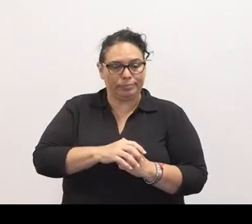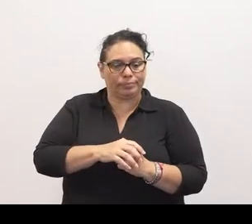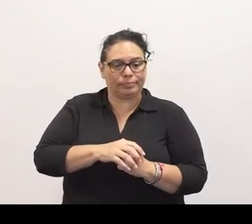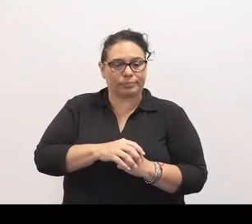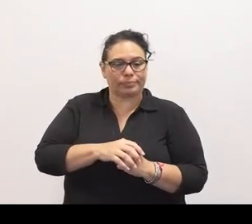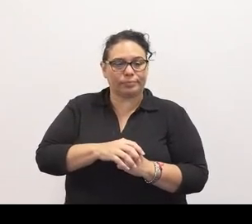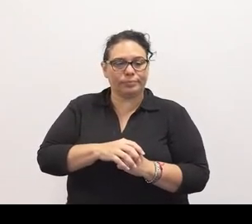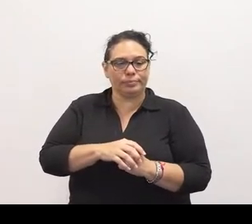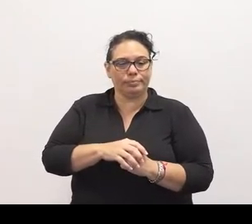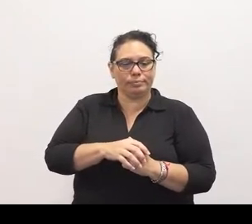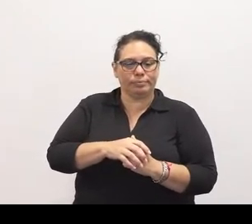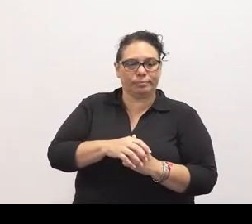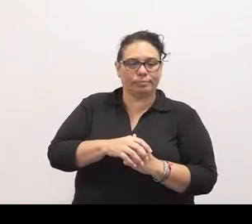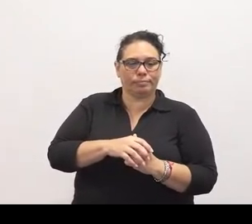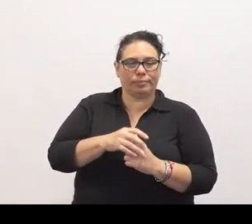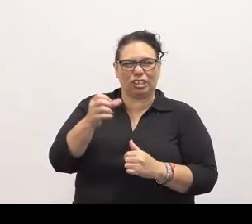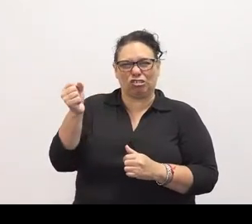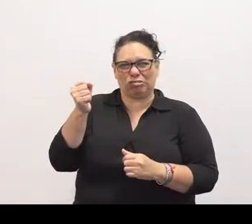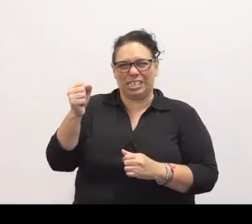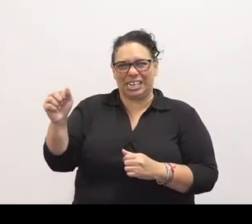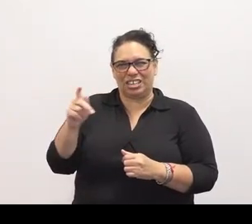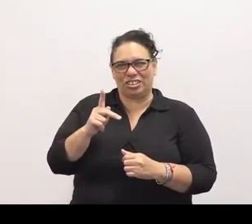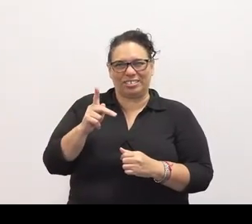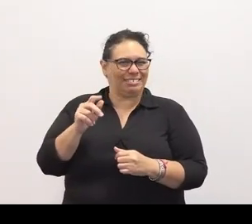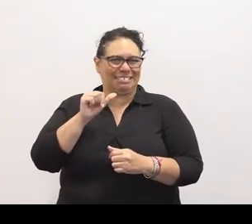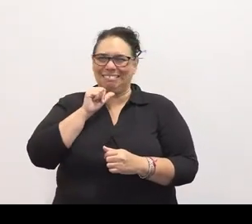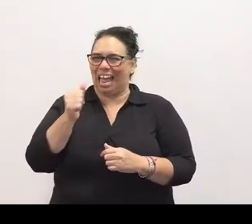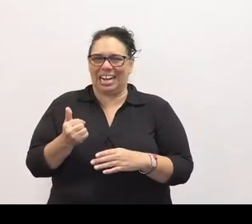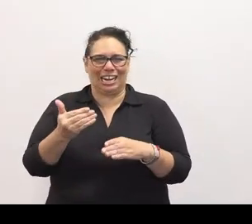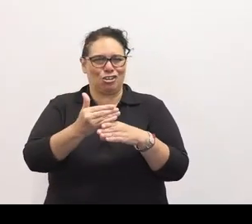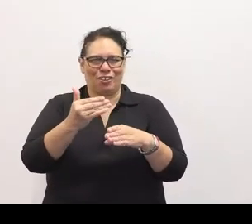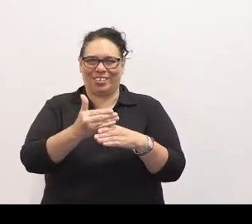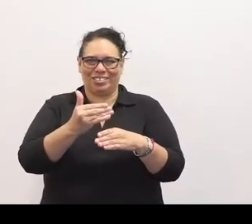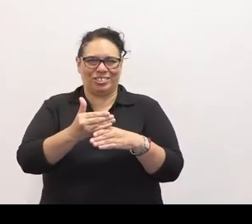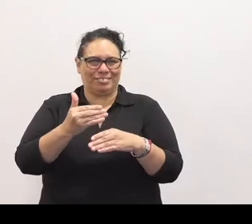Stop referring to retention as an intervention.